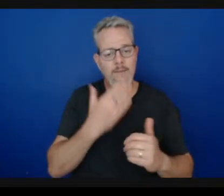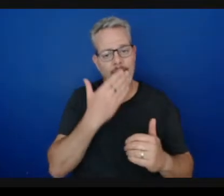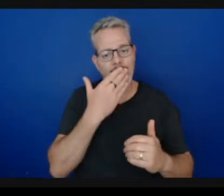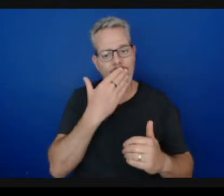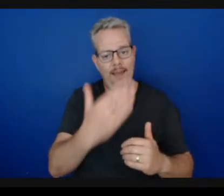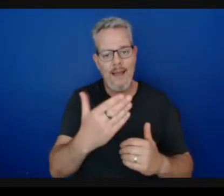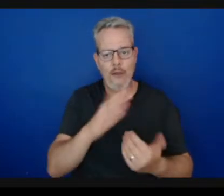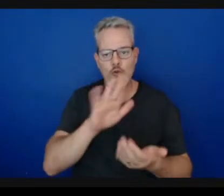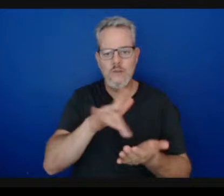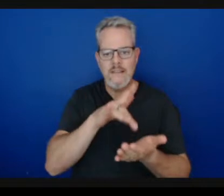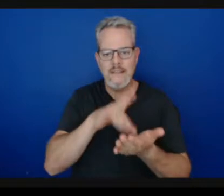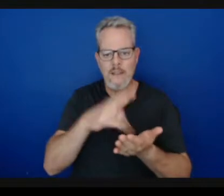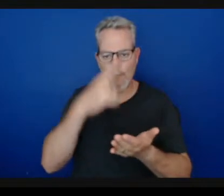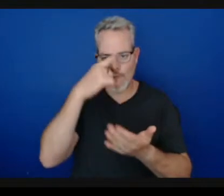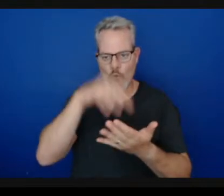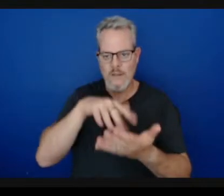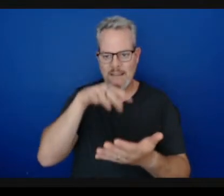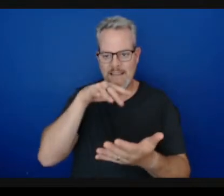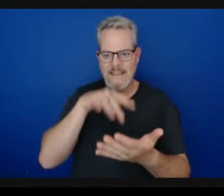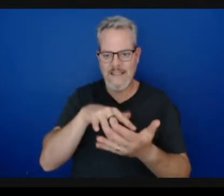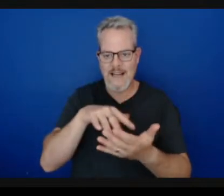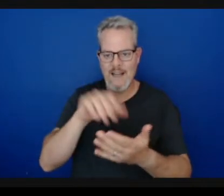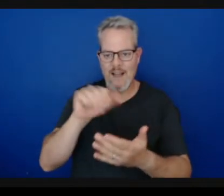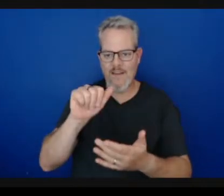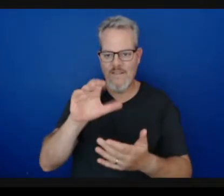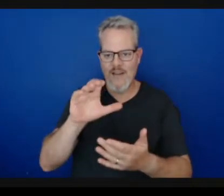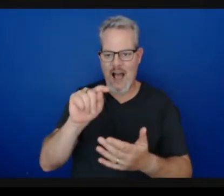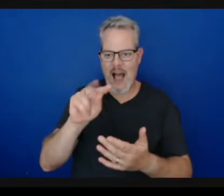Active Volcanoes, CSAVE,